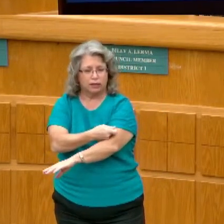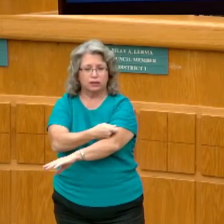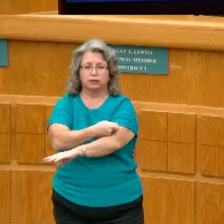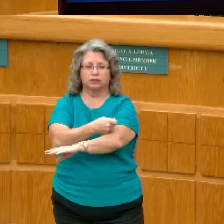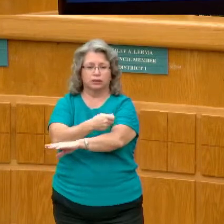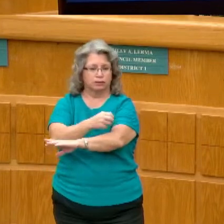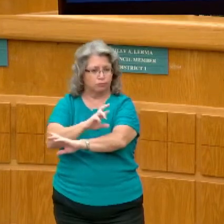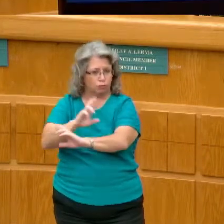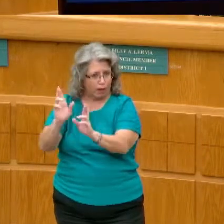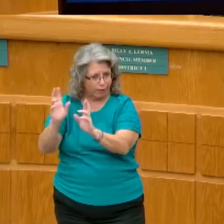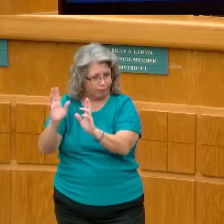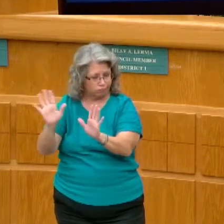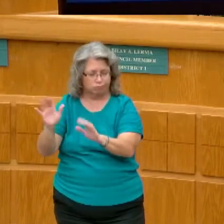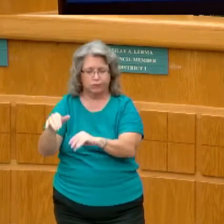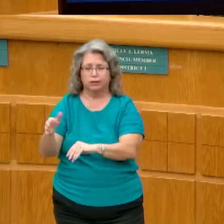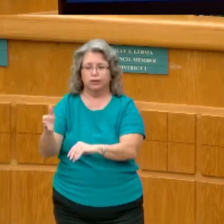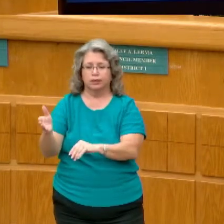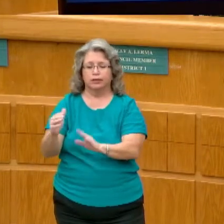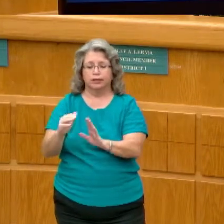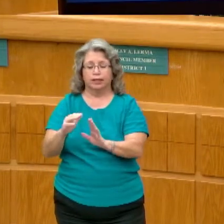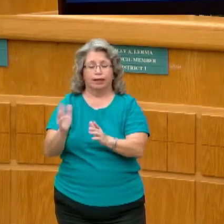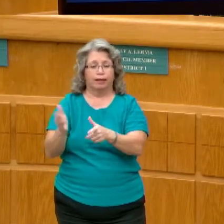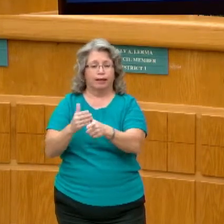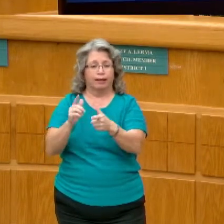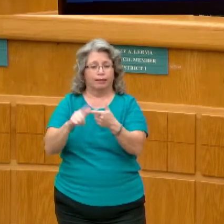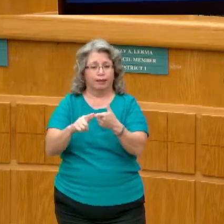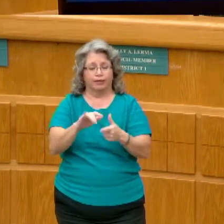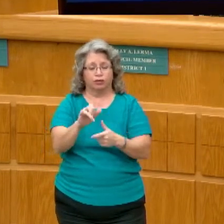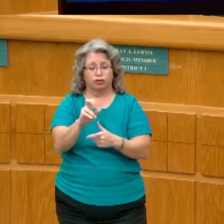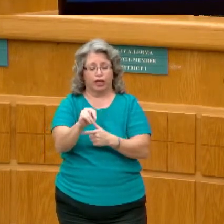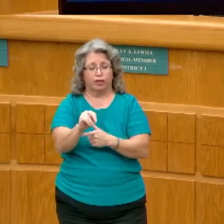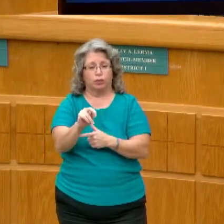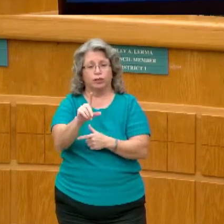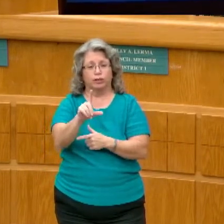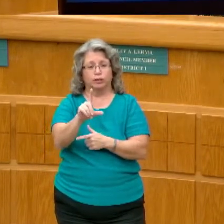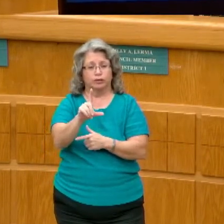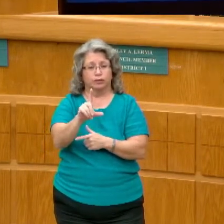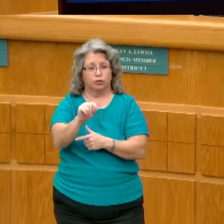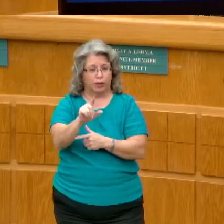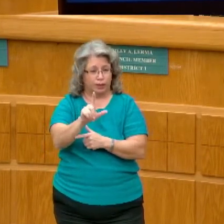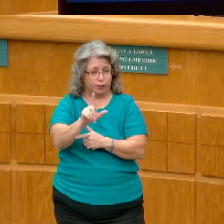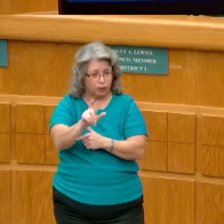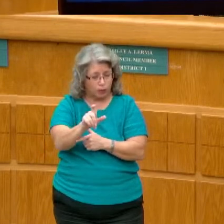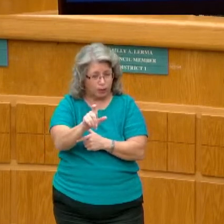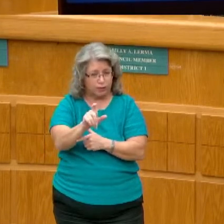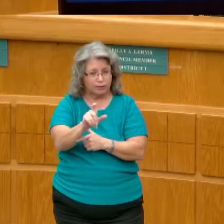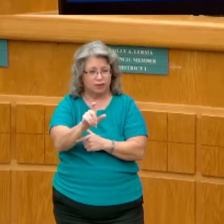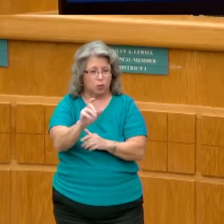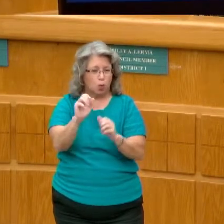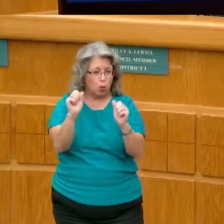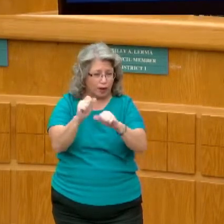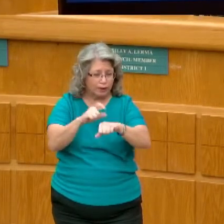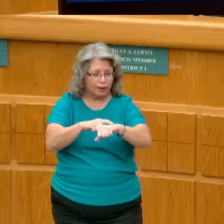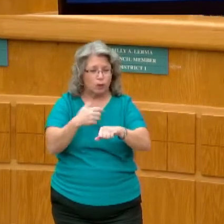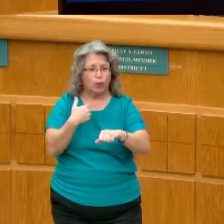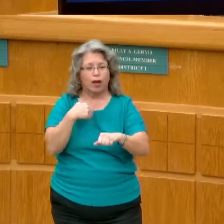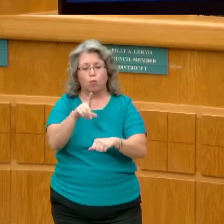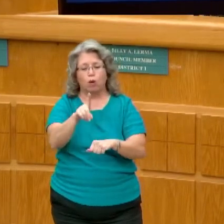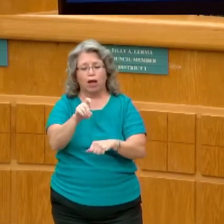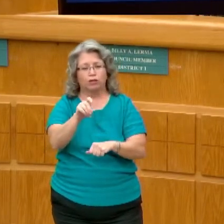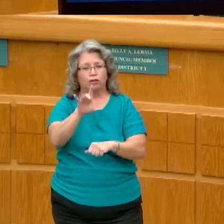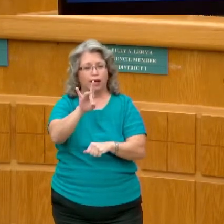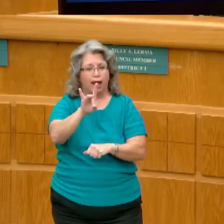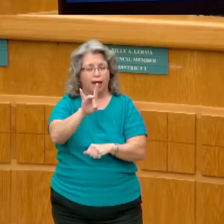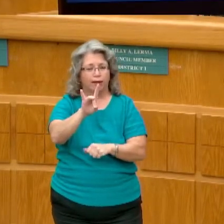then in January, our second little wave, which was around the winter months, we had 108 deaths in that